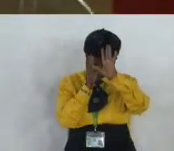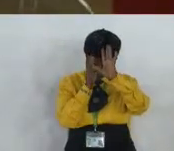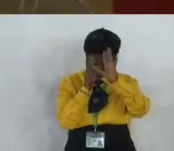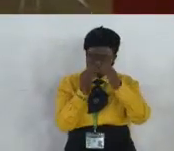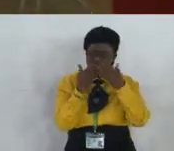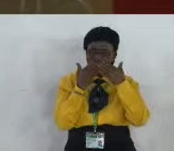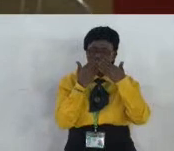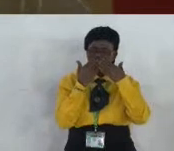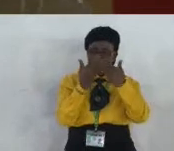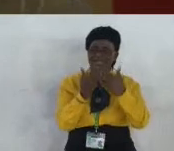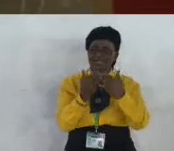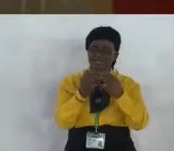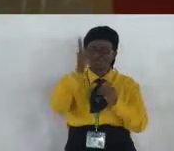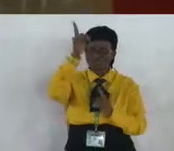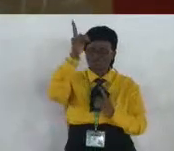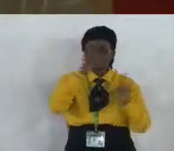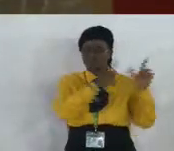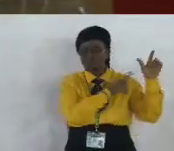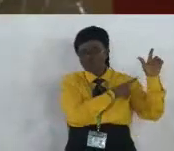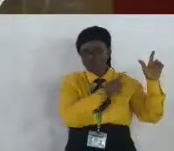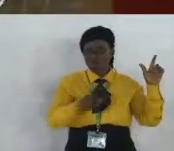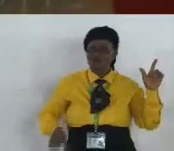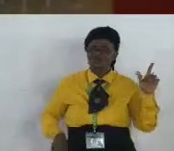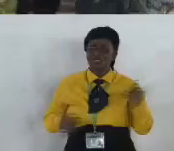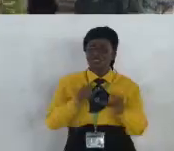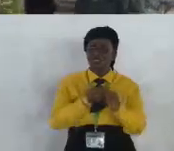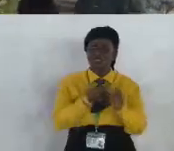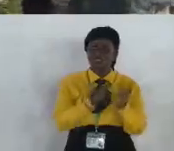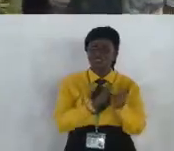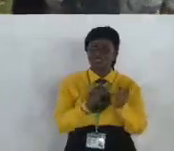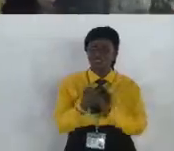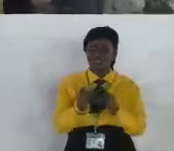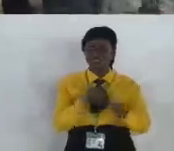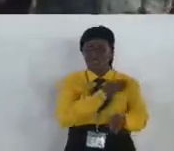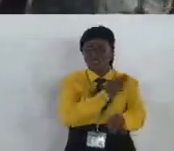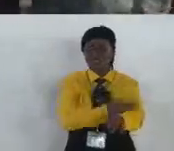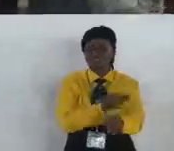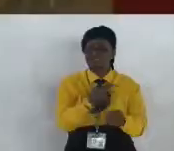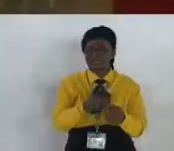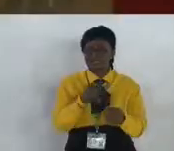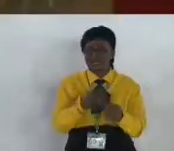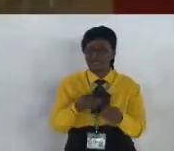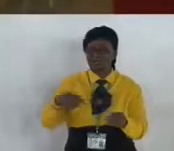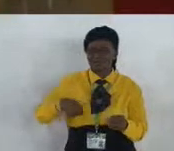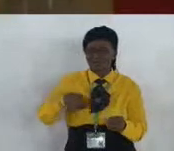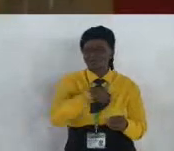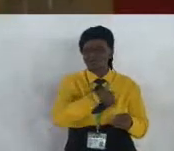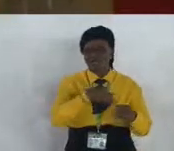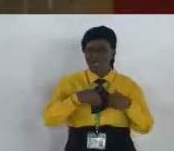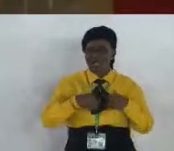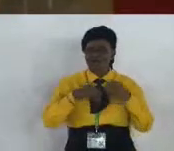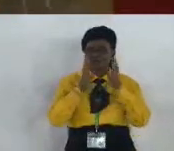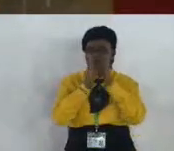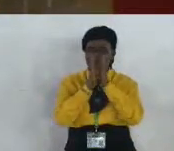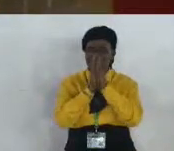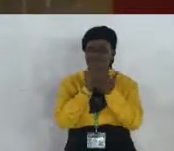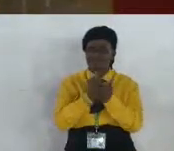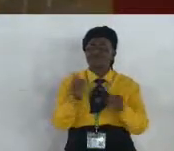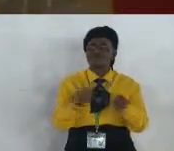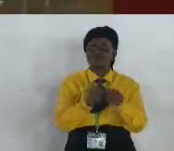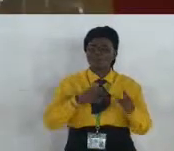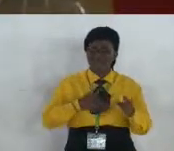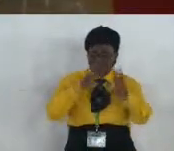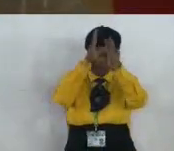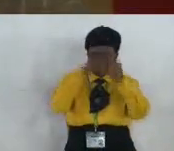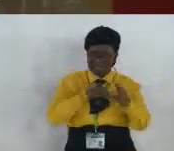Thank you, Lord. In Jesus' mighty name we have prayed. And so, my Father and my